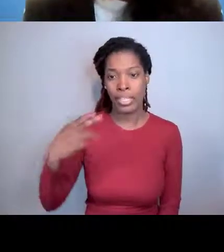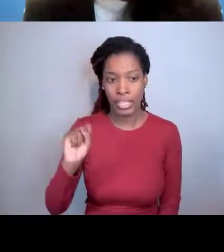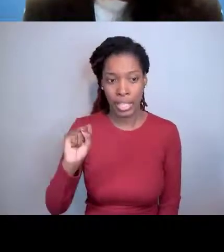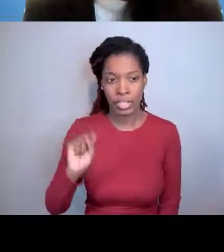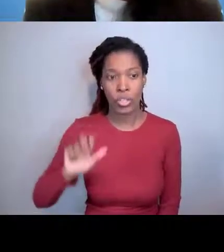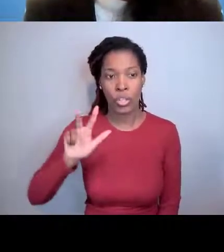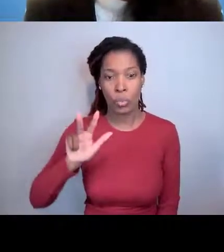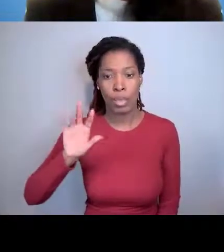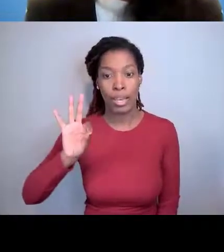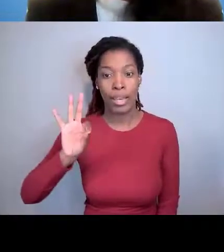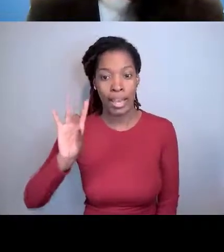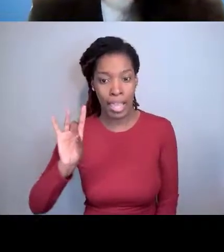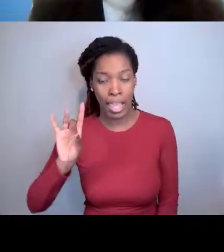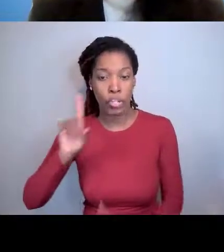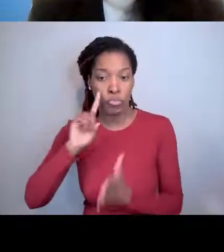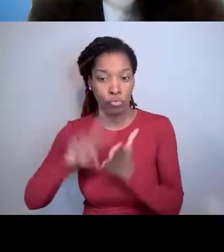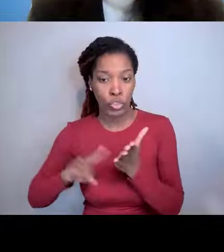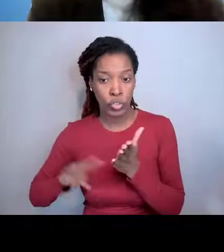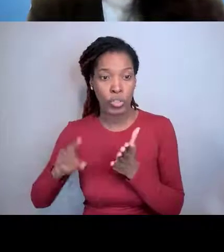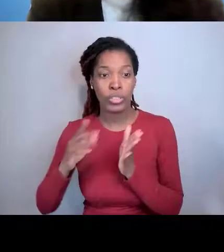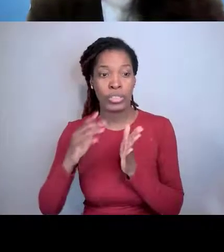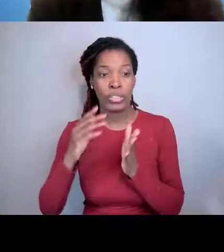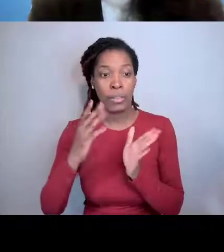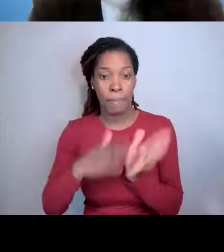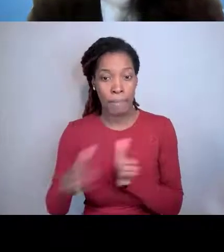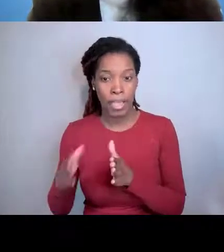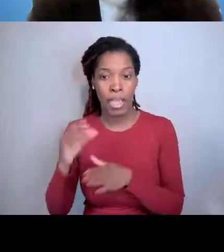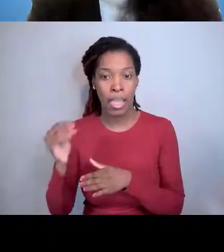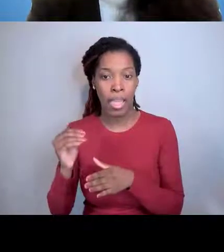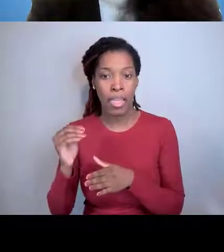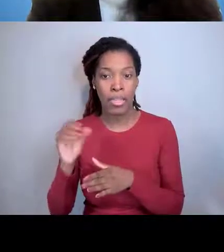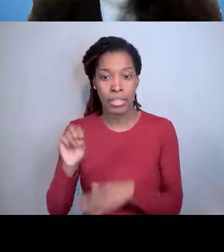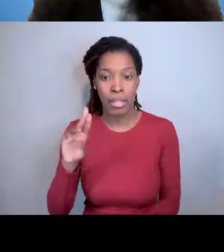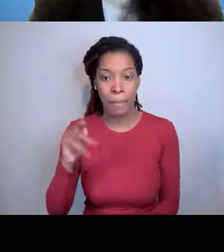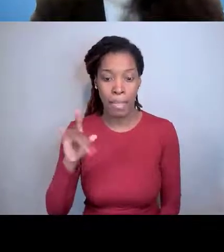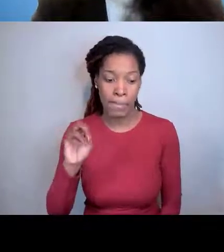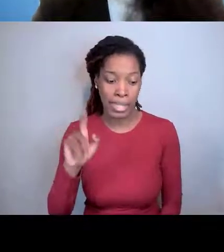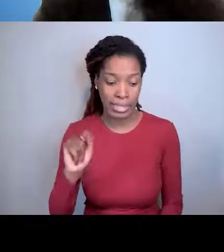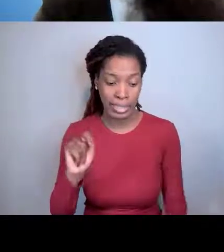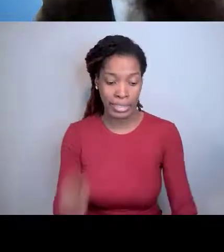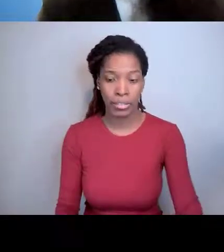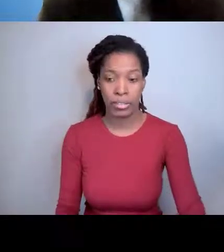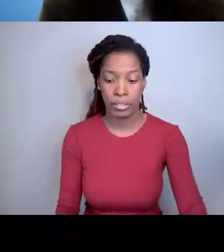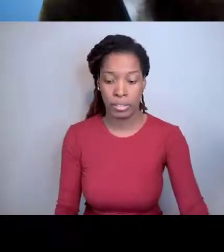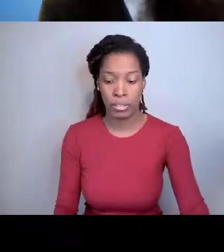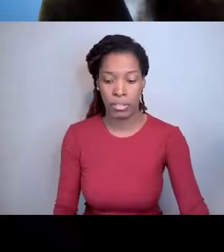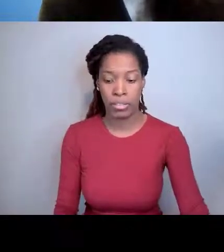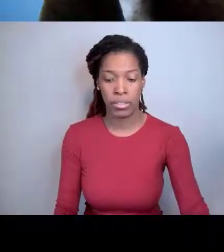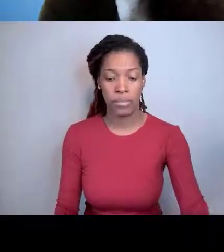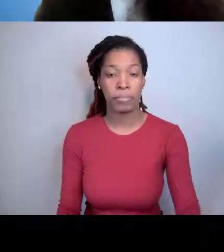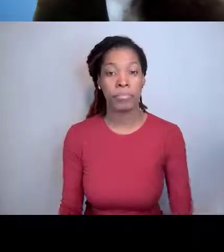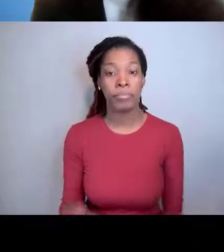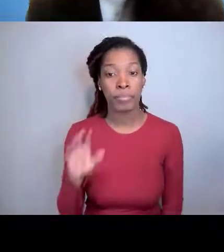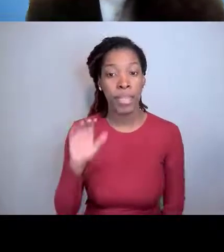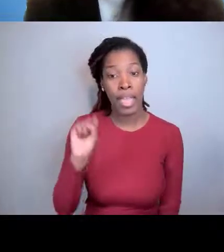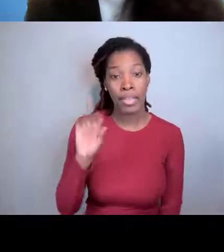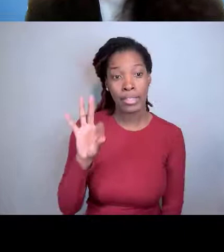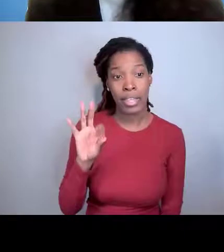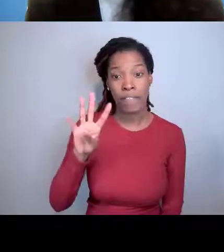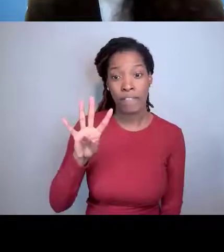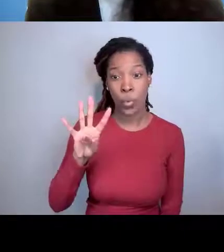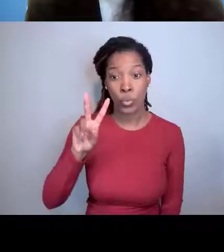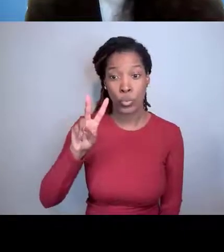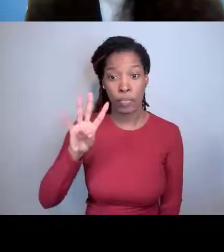research plan and cover page supplement. So let's go through each one of these. In the SF424 performance